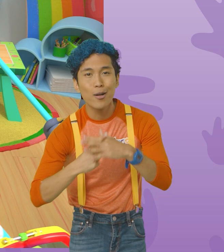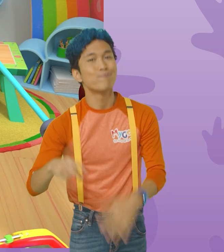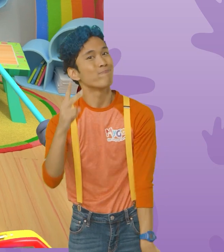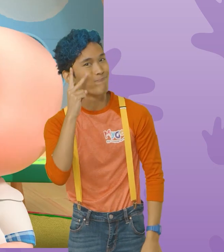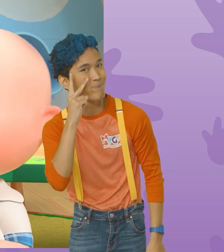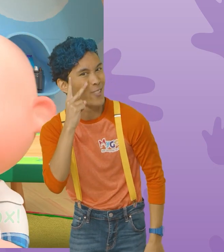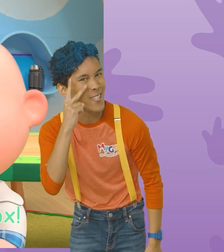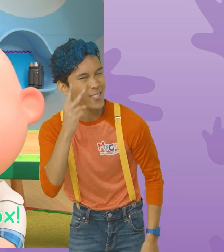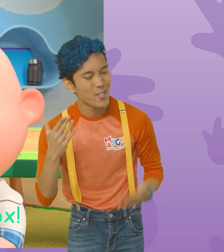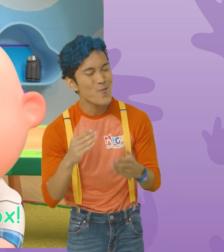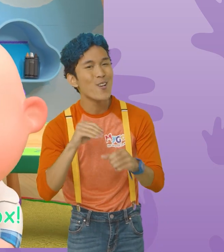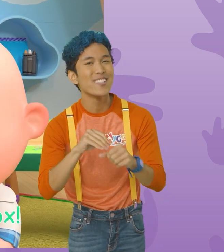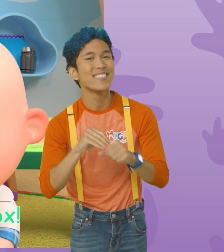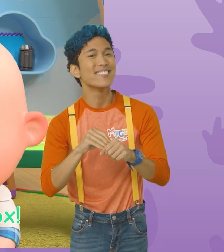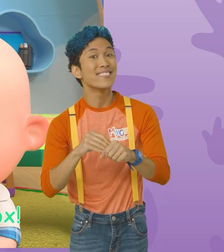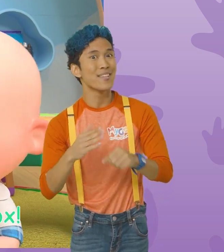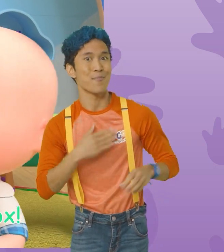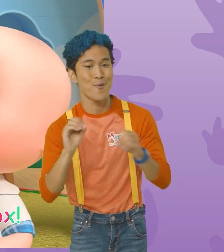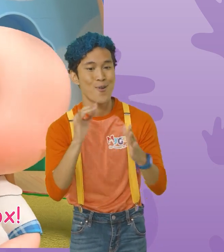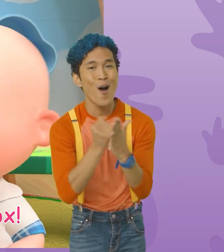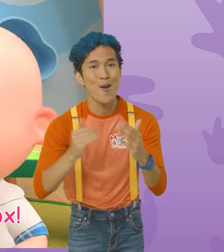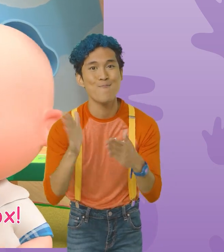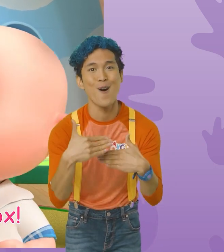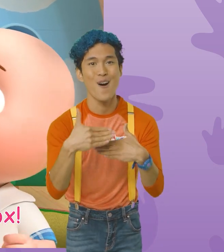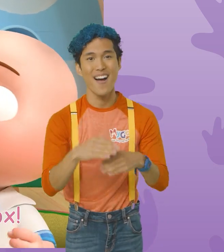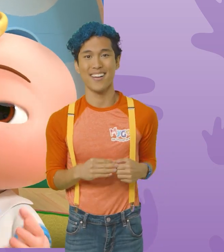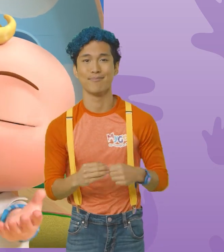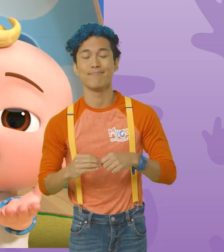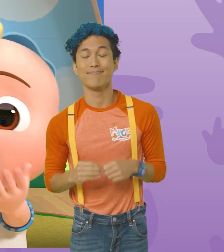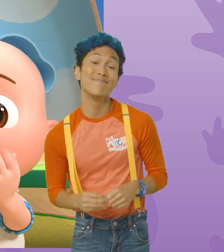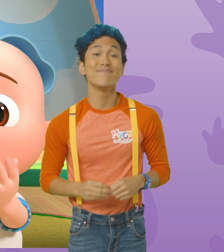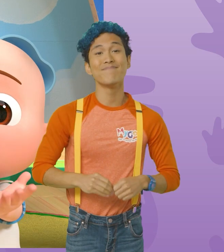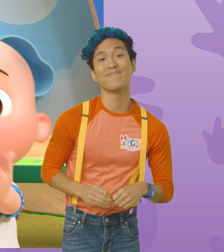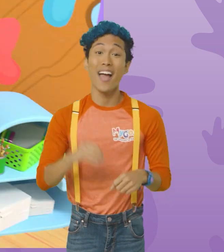start? Let's see what's in my magic art box.